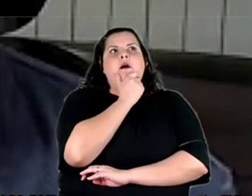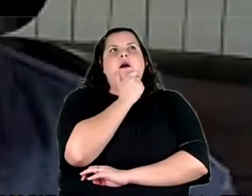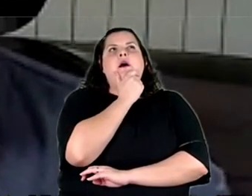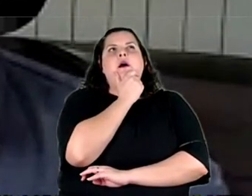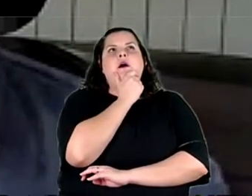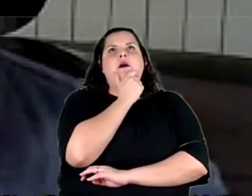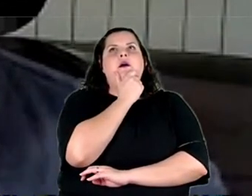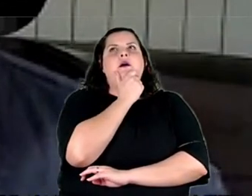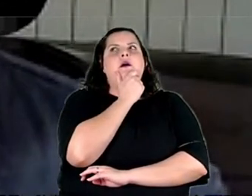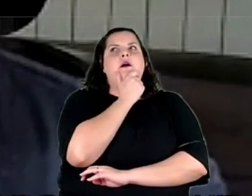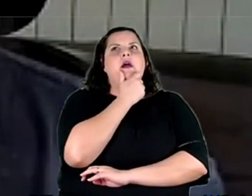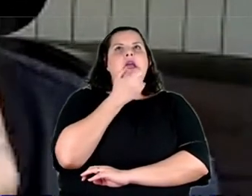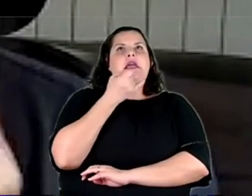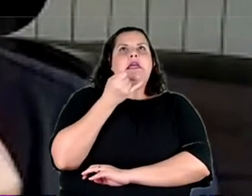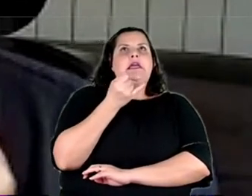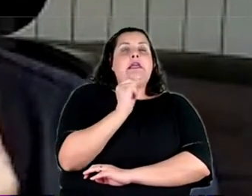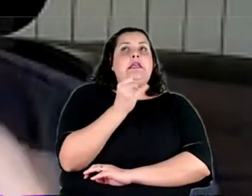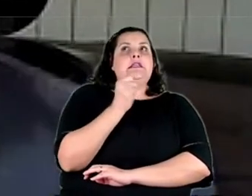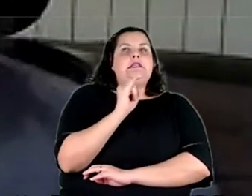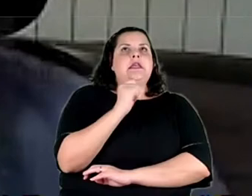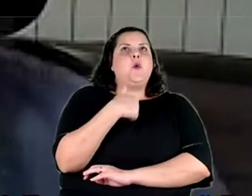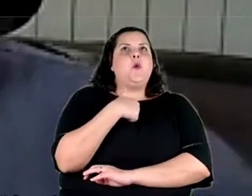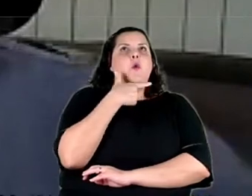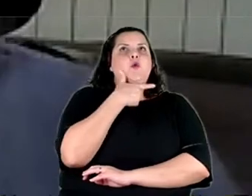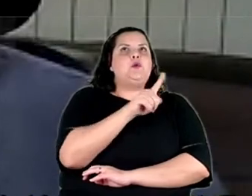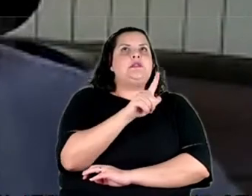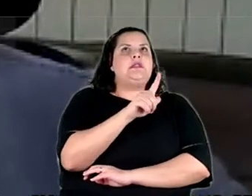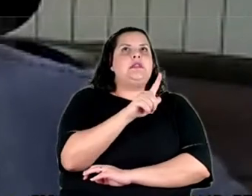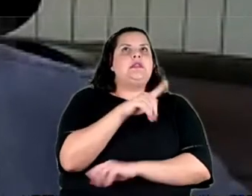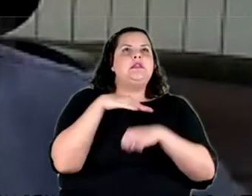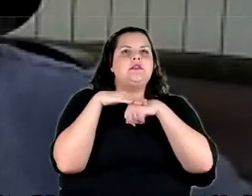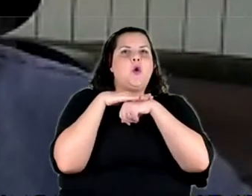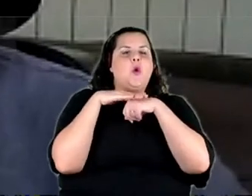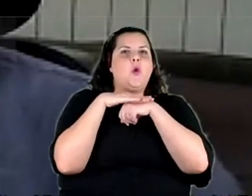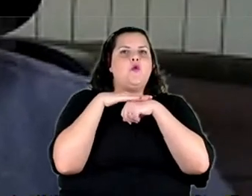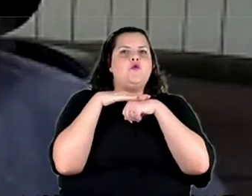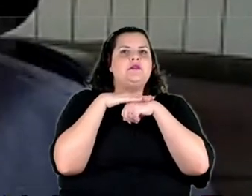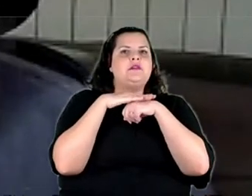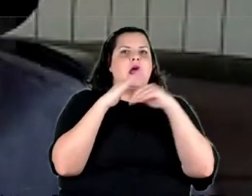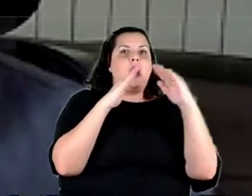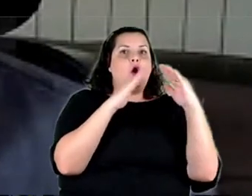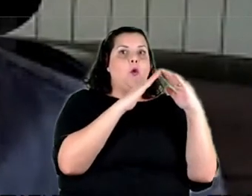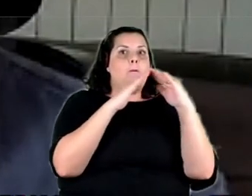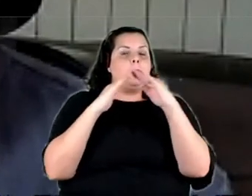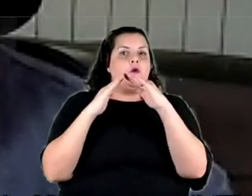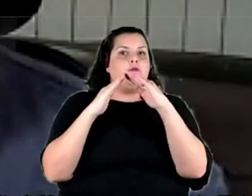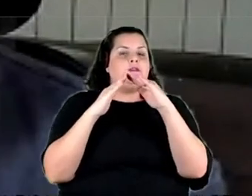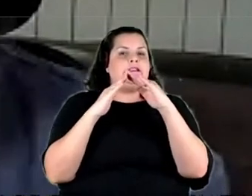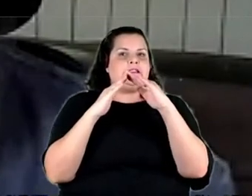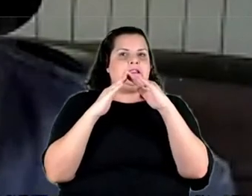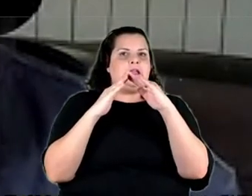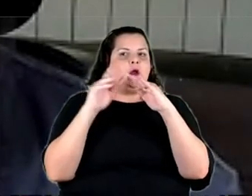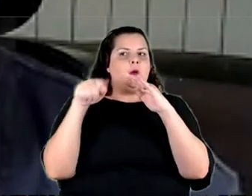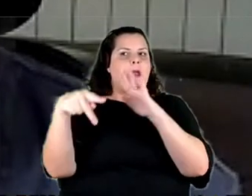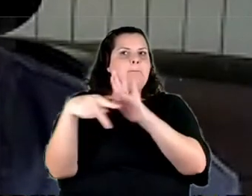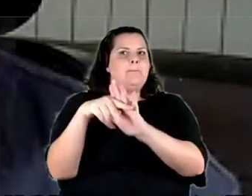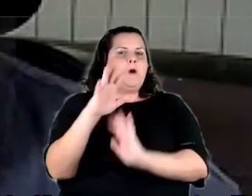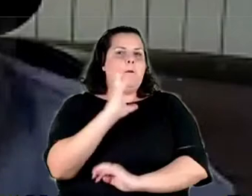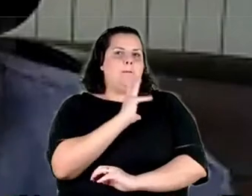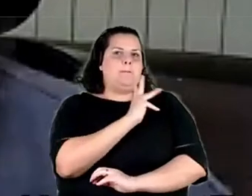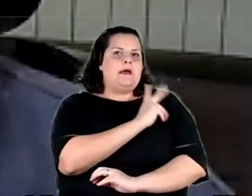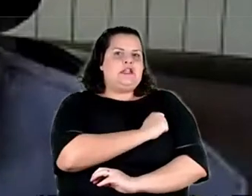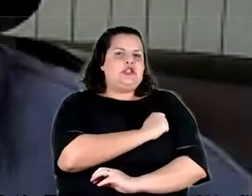who is so close but inaccessible because of this barrier and because of the